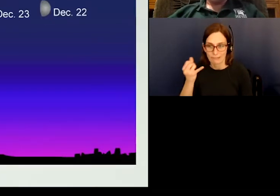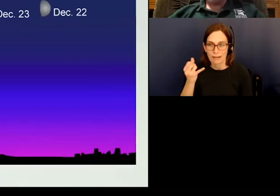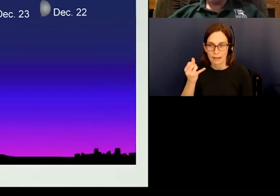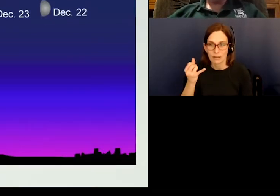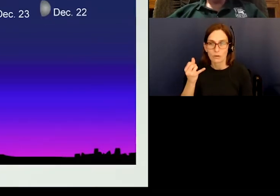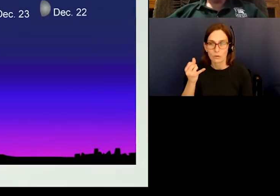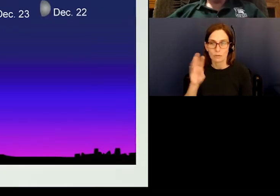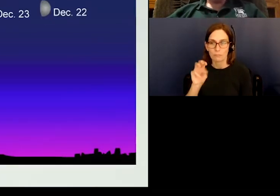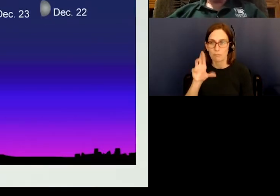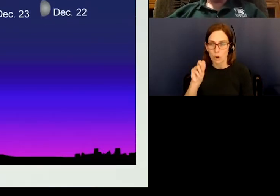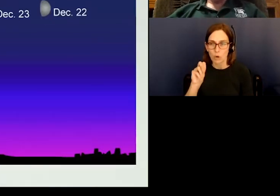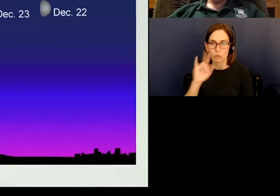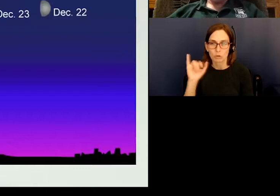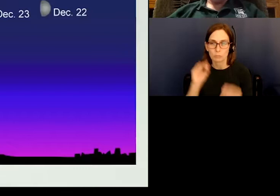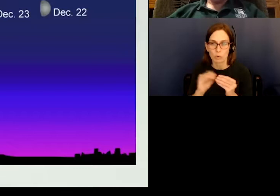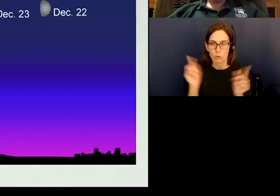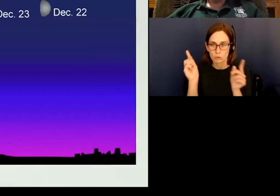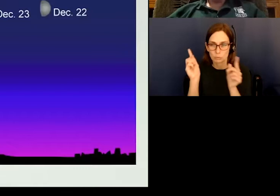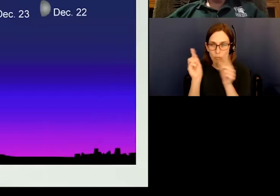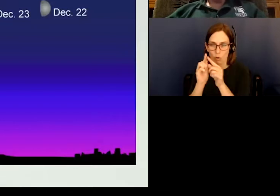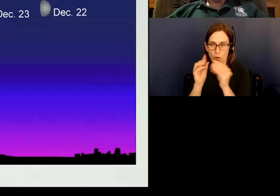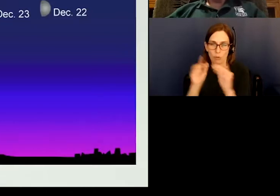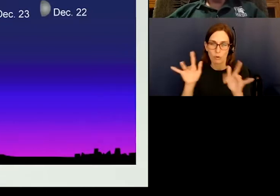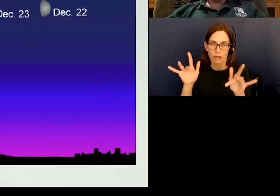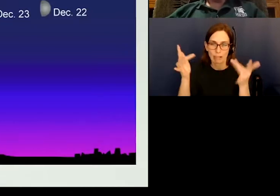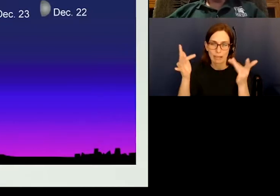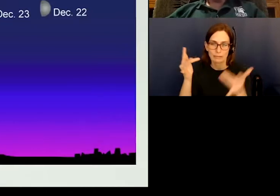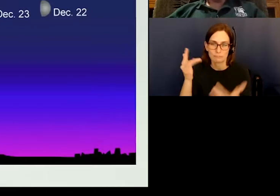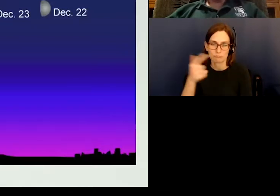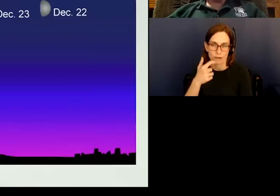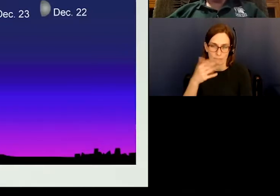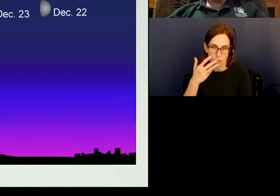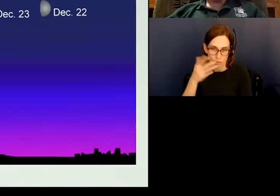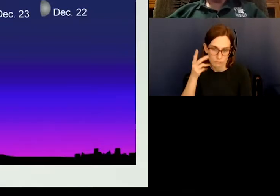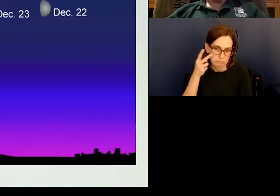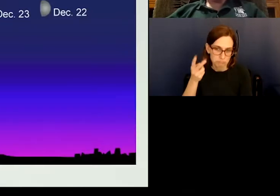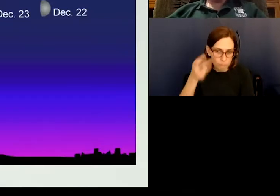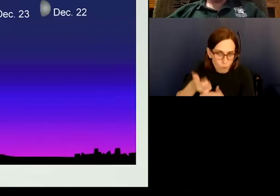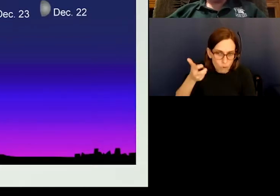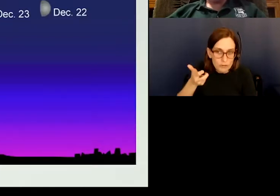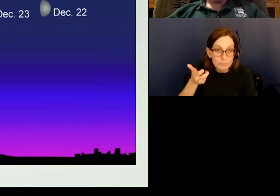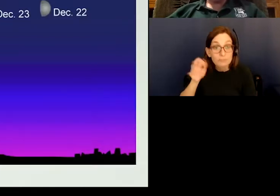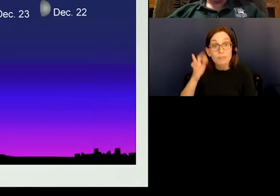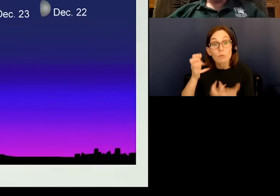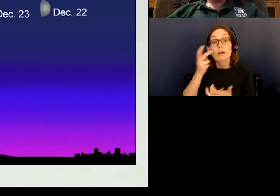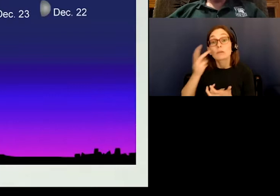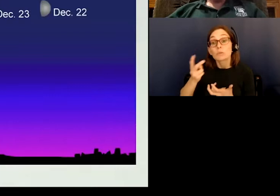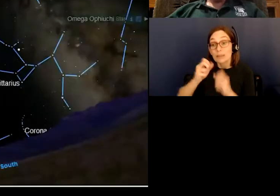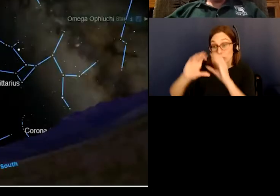is getting smaller and fainter. So if you want to see it, if you have a telescope, now's the